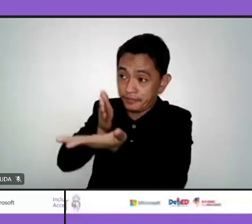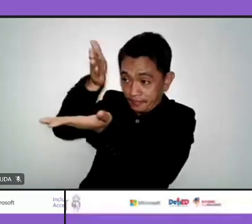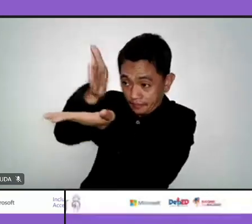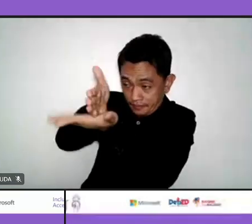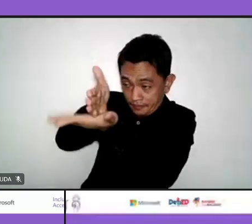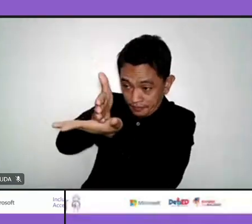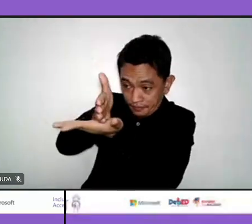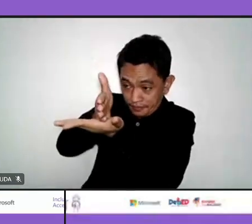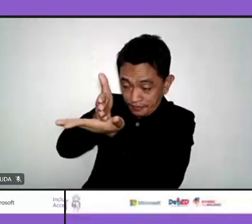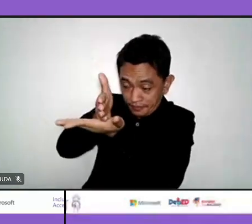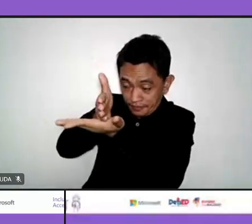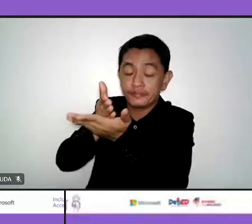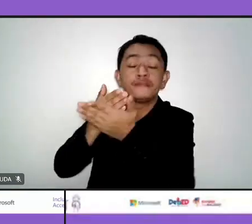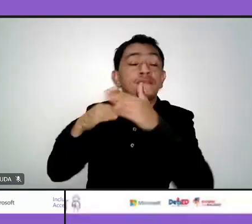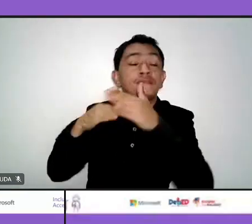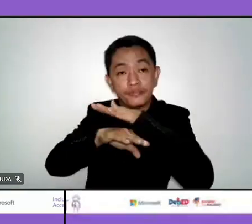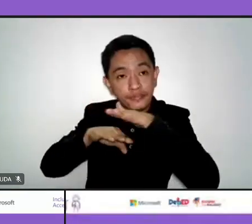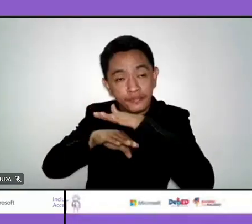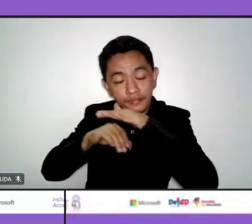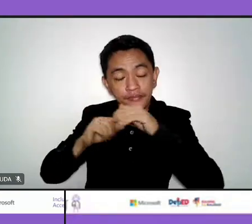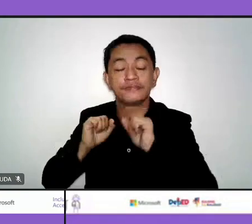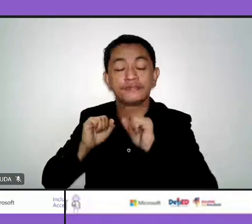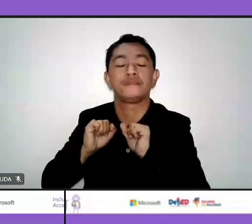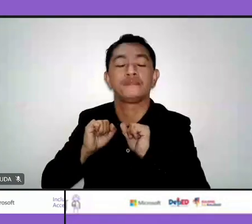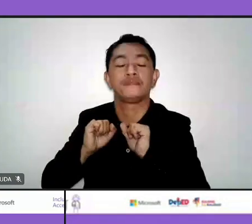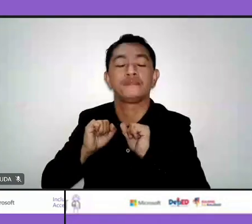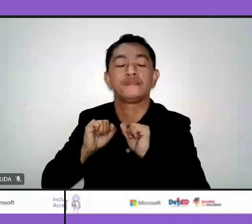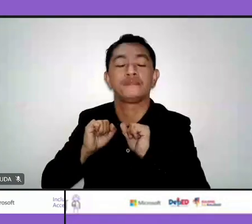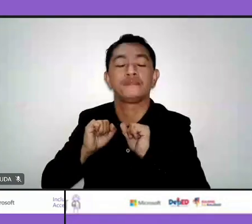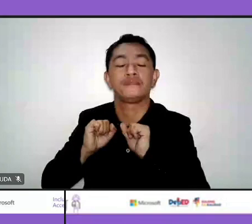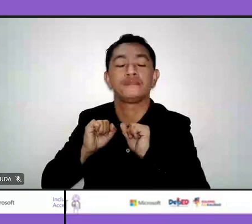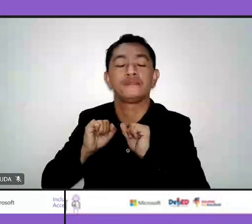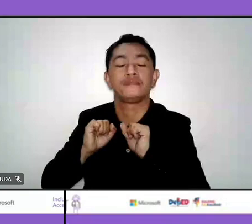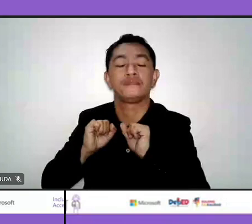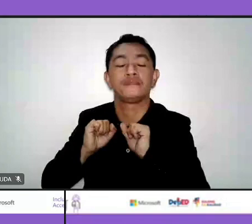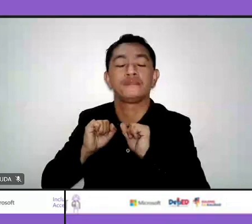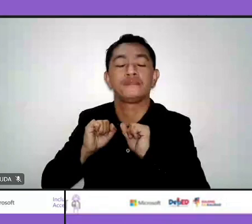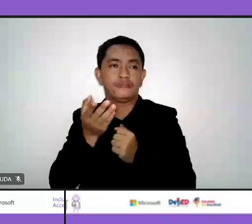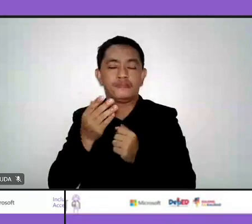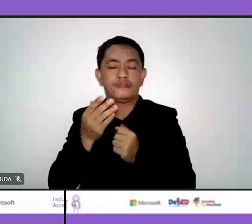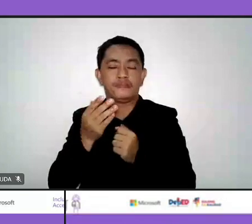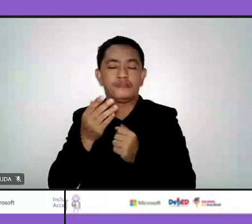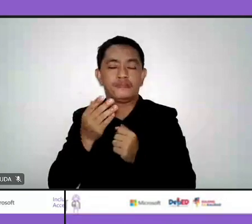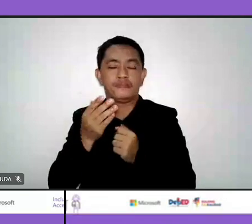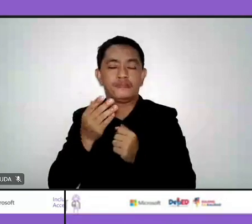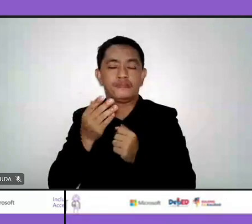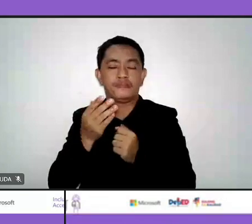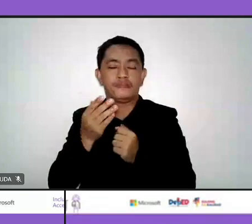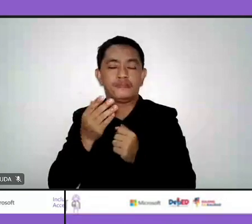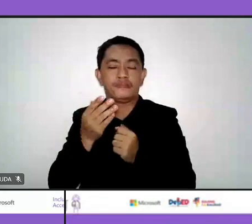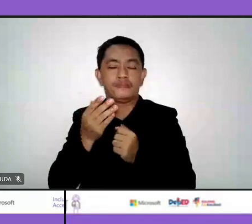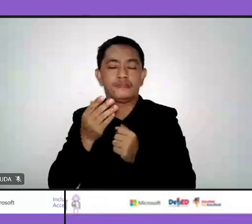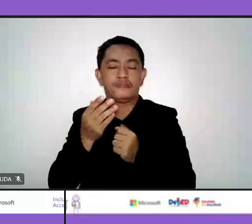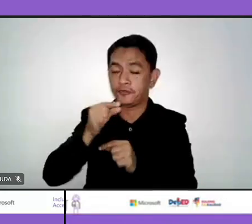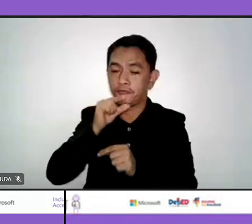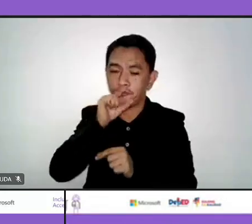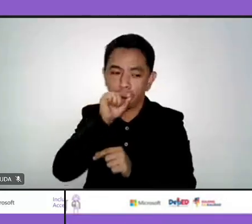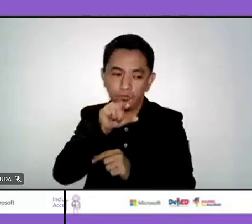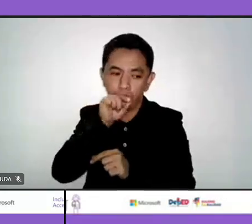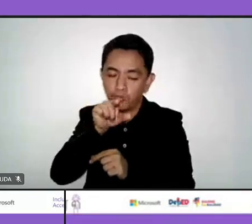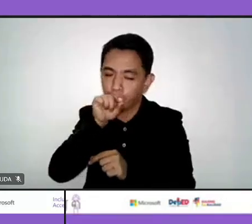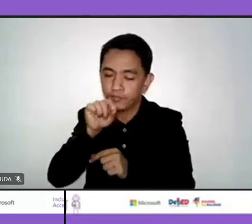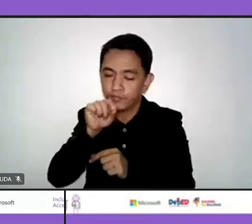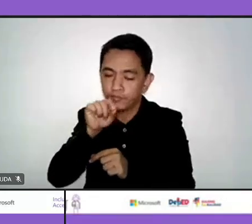second is like a help desk. A help desk that they can come to that is readily accessible to them. And it can be, you know, a